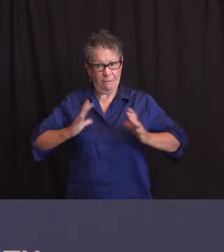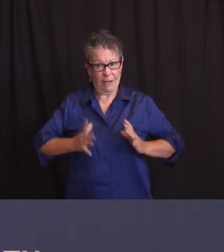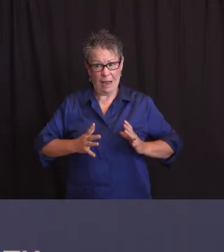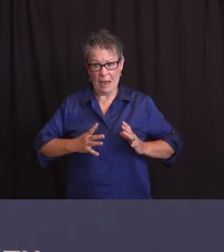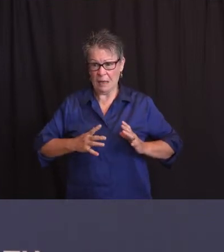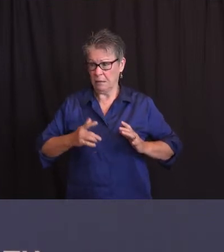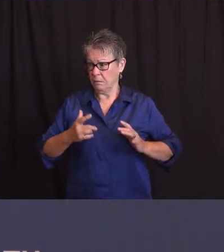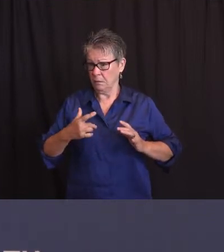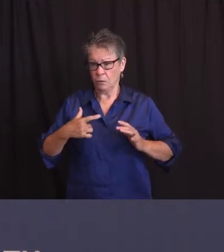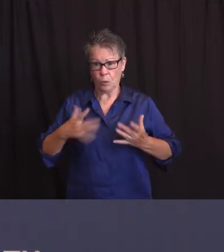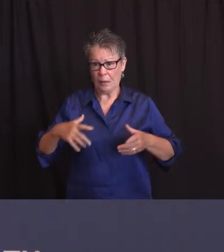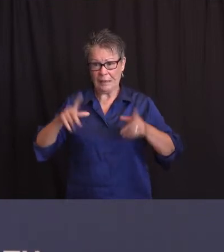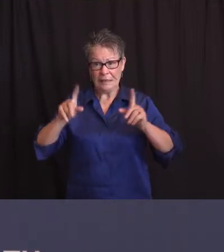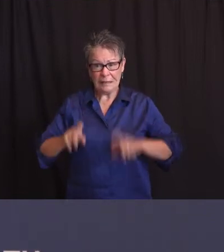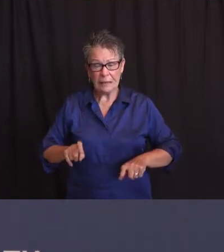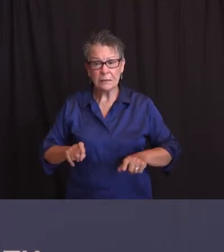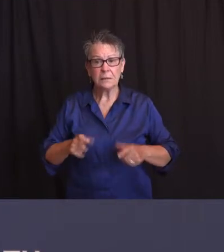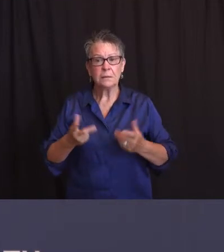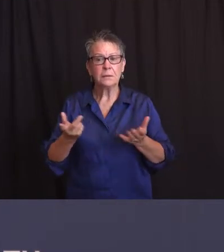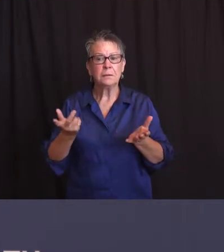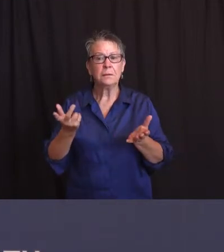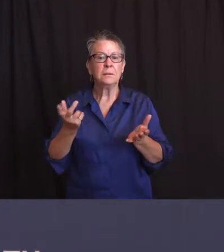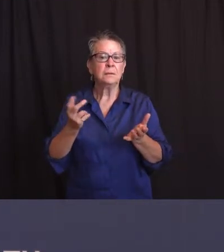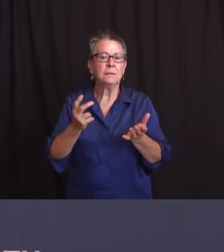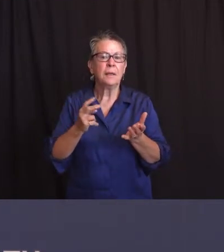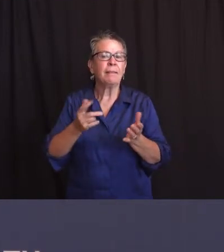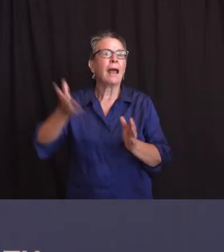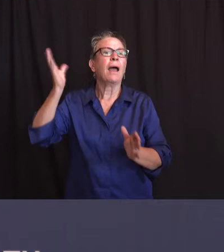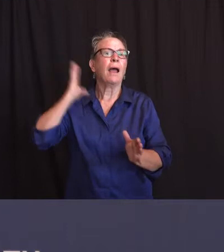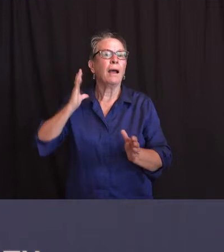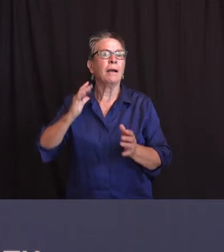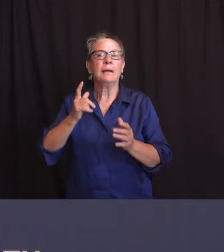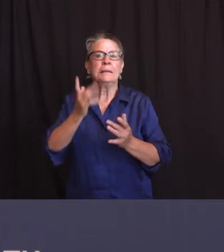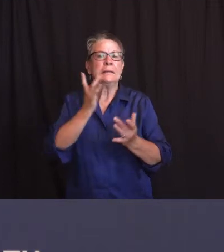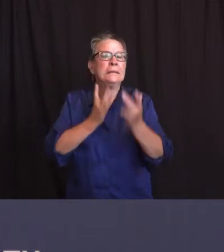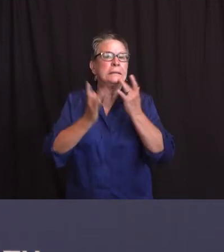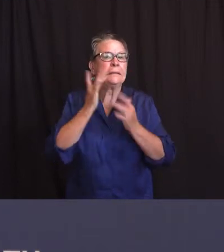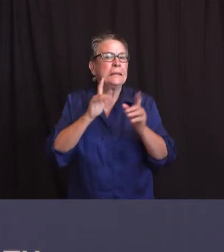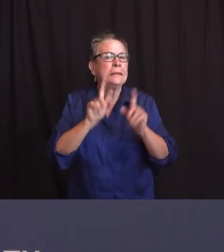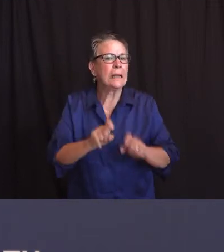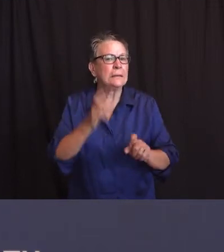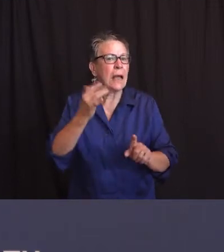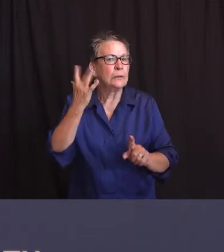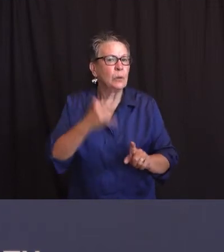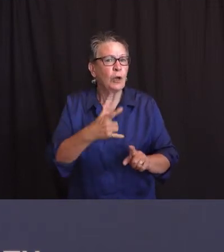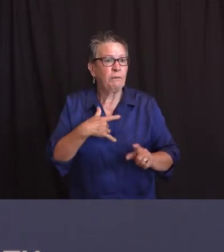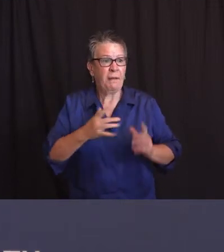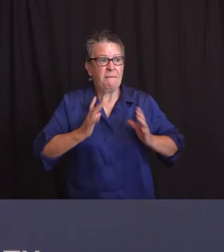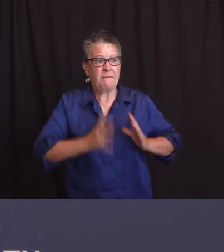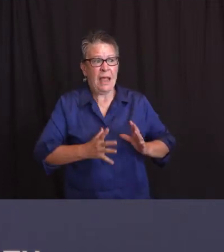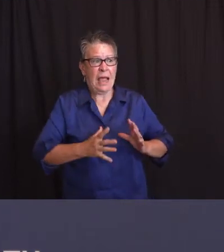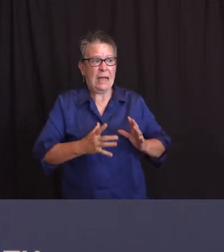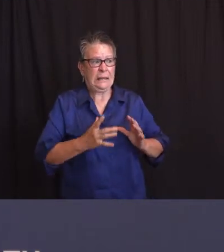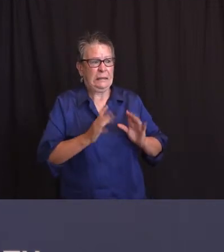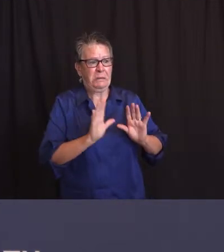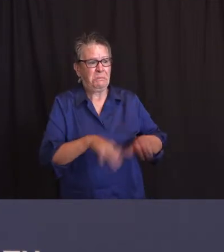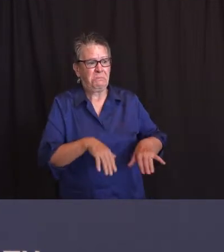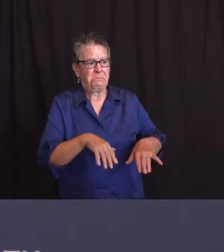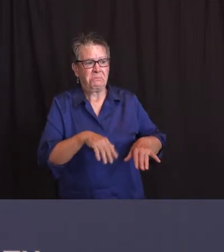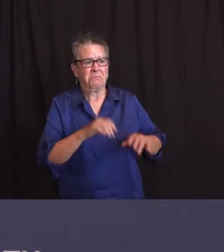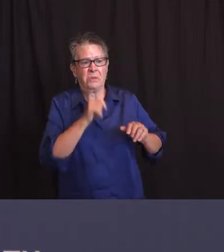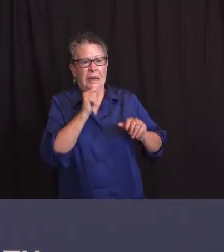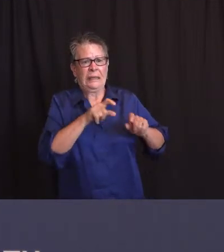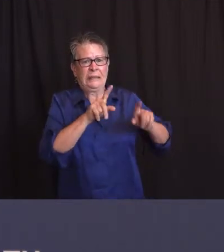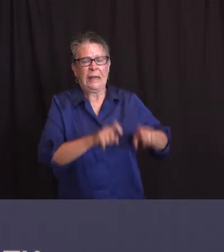going to answer this. You and Ed have to come in and either validate or disagree. I think